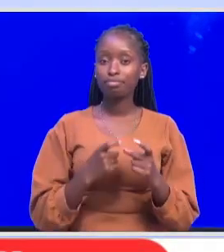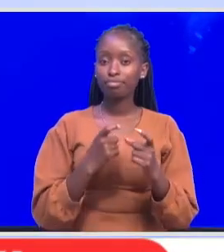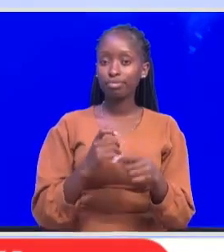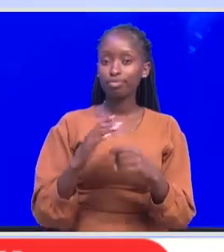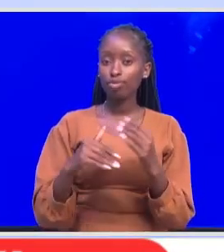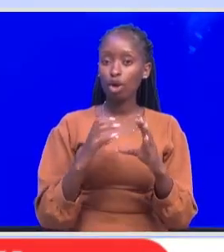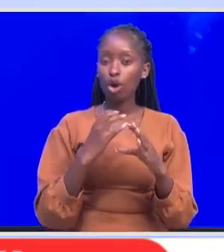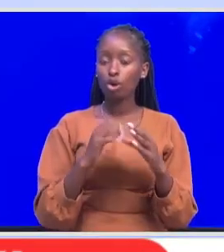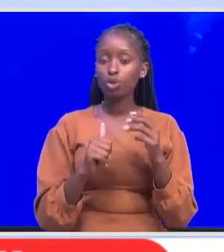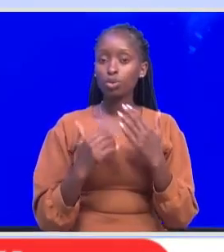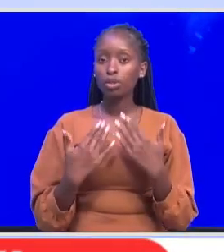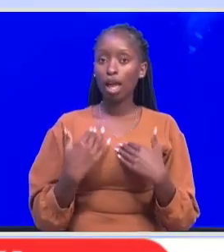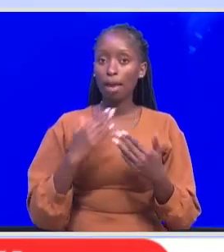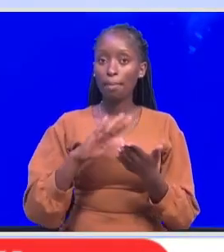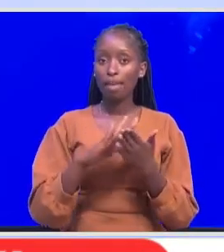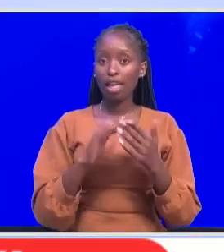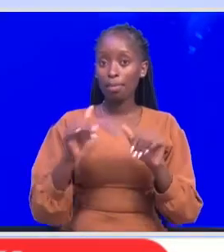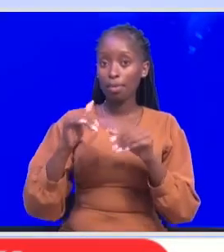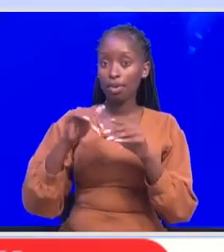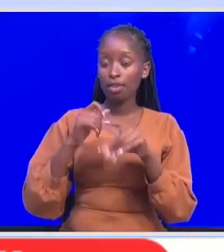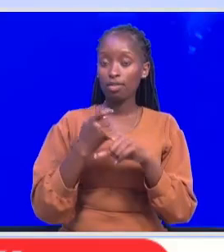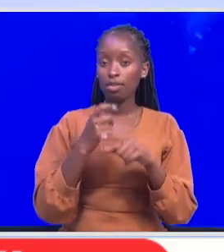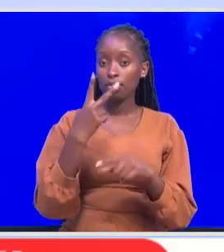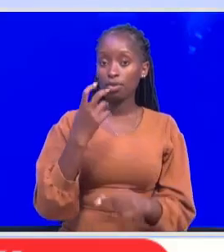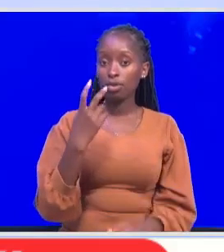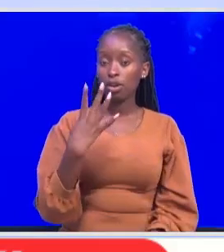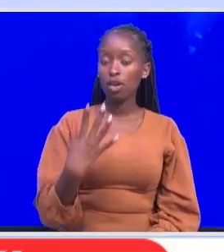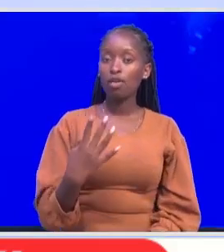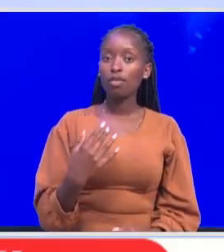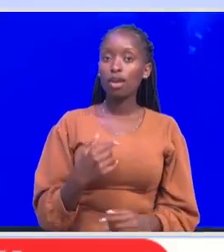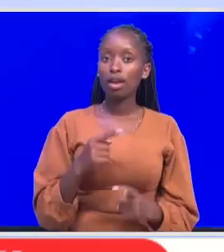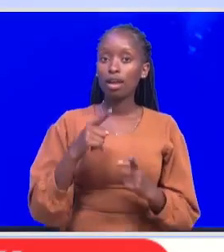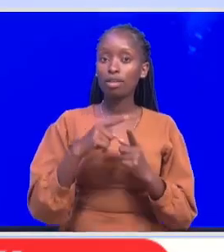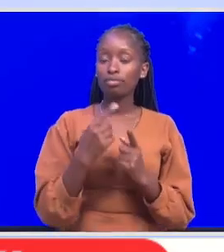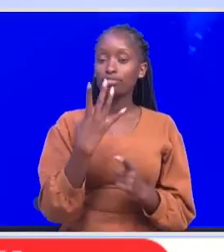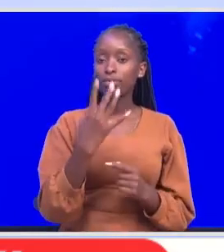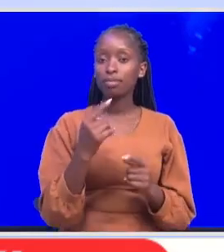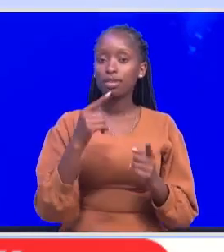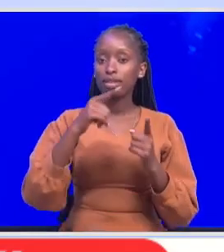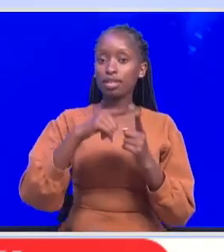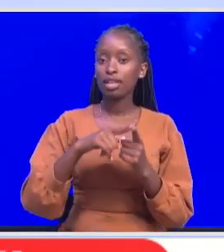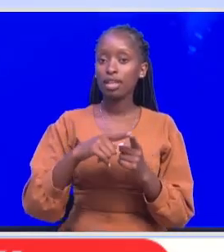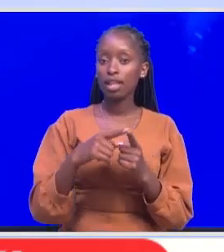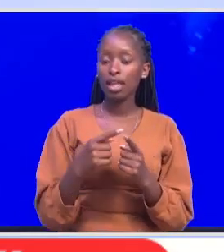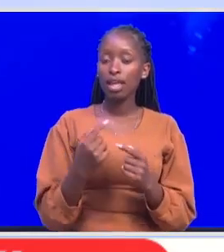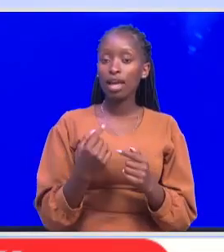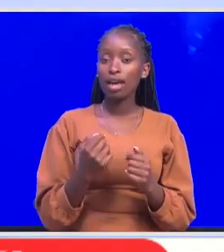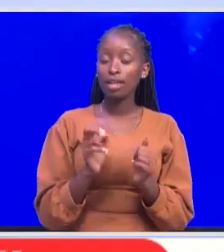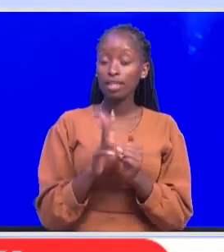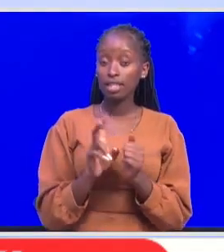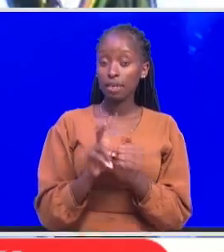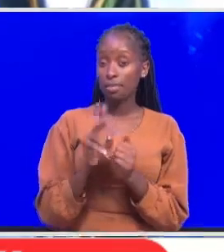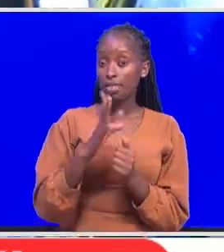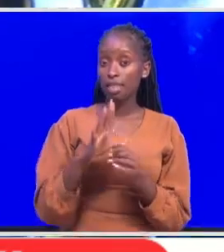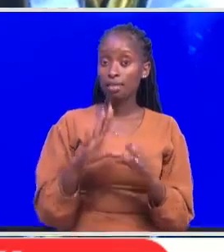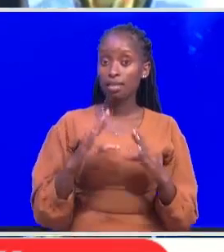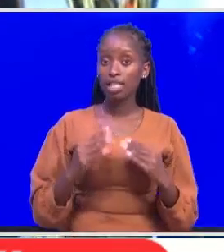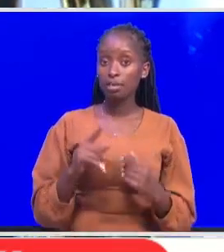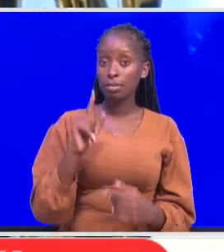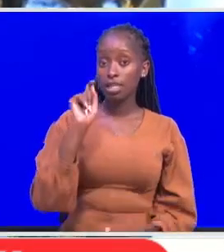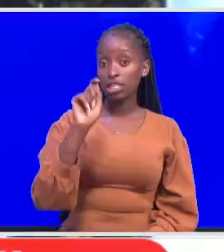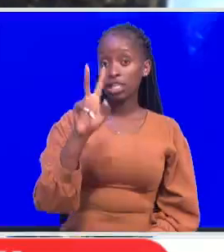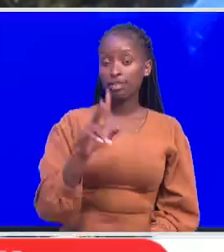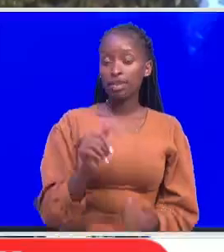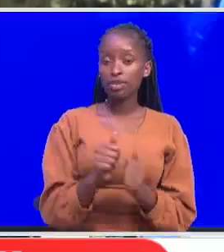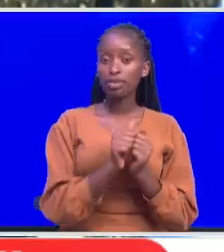mwaka 2023 kuanzia mwezi Aprili hadi mwezi Desemba. Makocha hao walipokea tuzo na televisheni. Pamoja